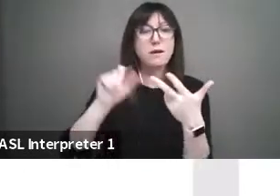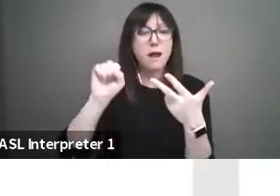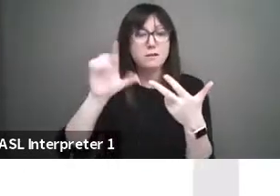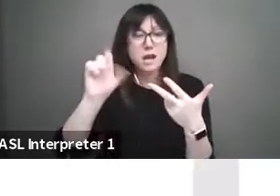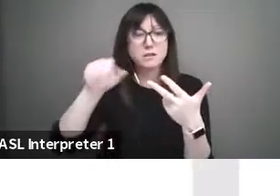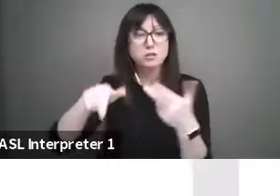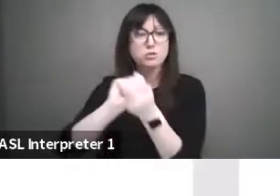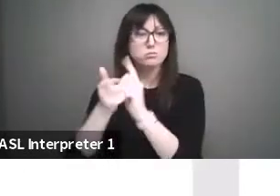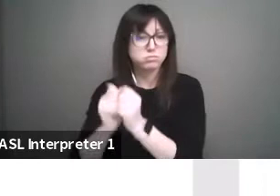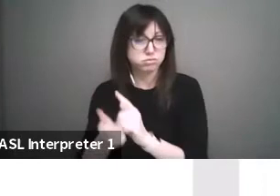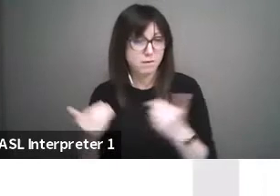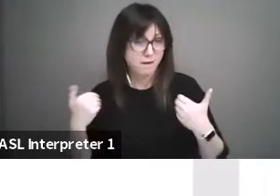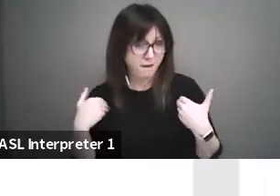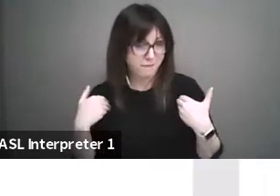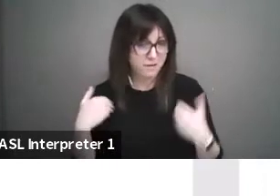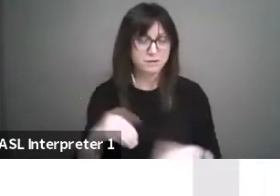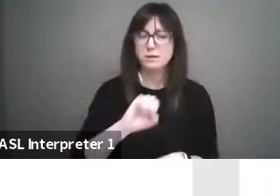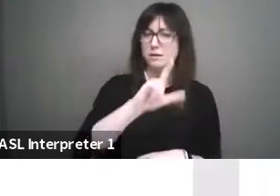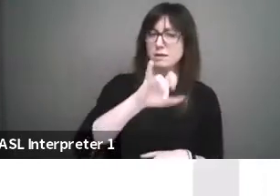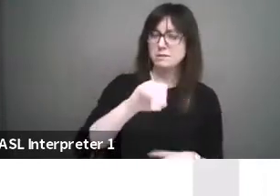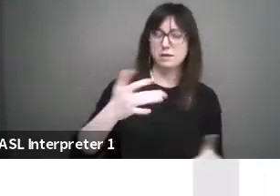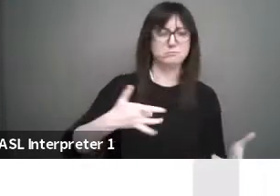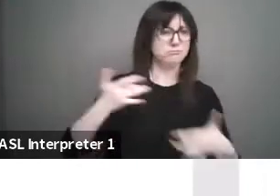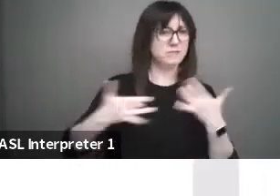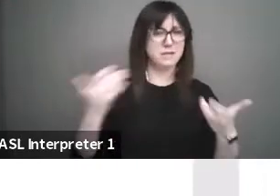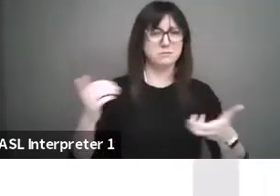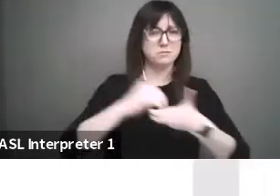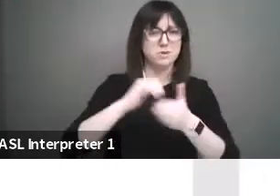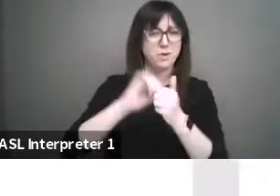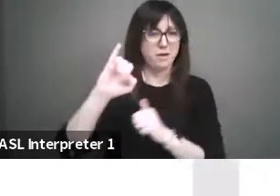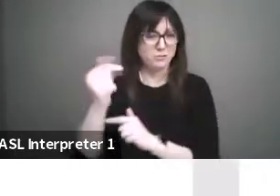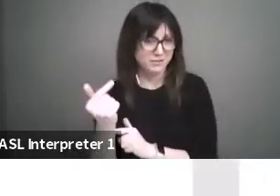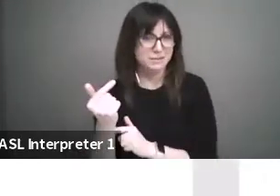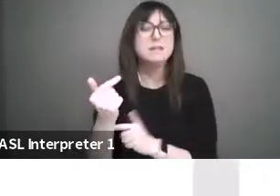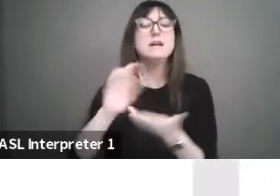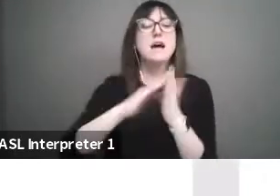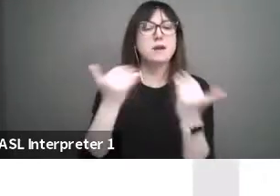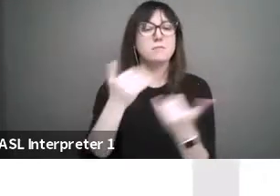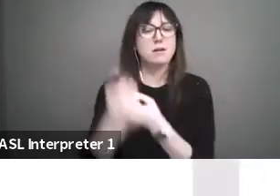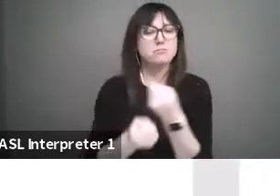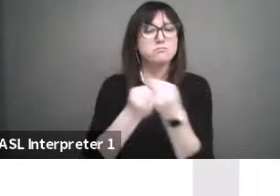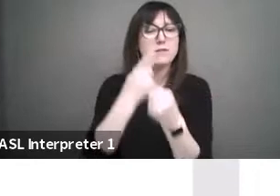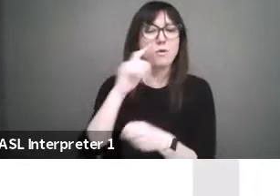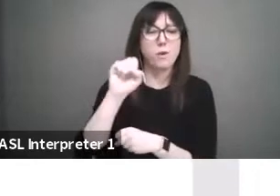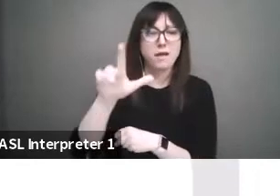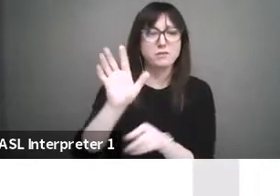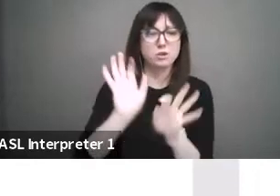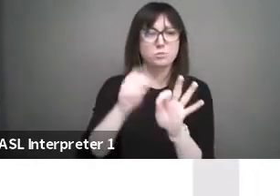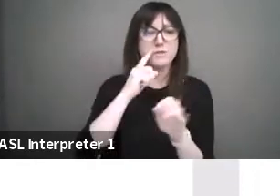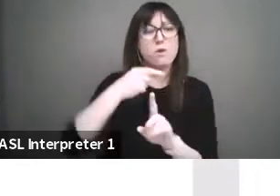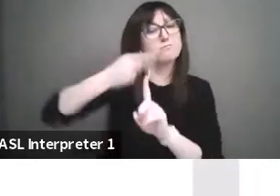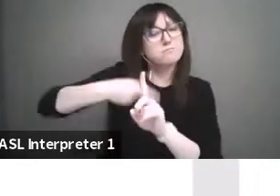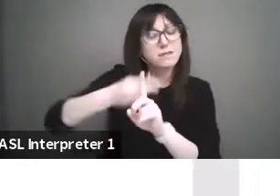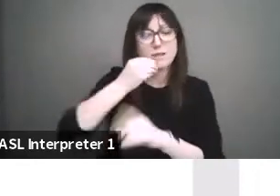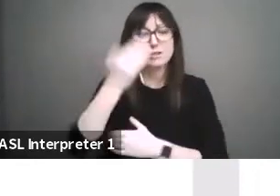LSQ. SLIAO is pleased to partner with Innovation Guelph and become the sponsor for the ASL Interpreting for the monthly Lunch and